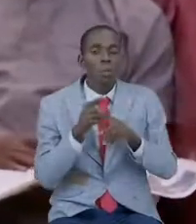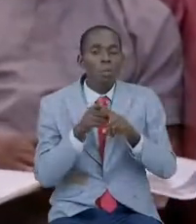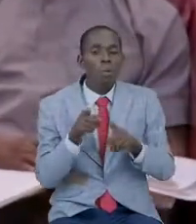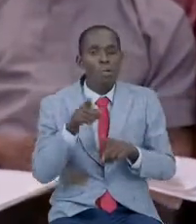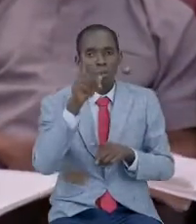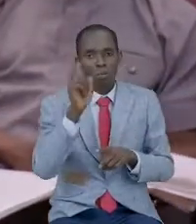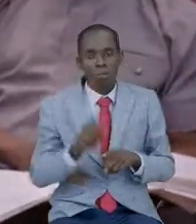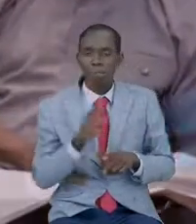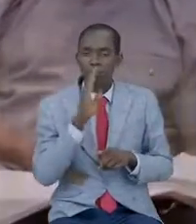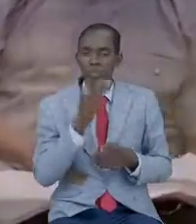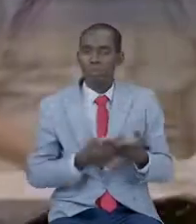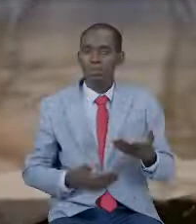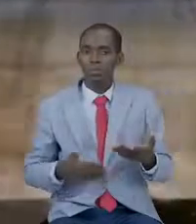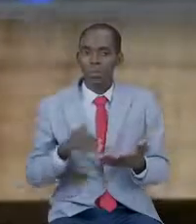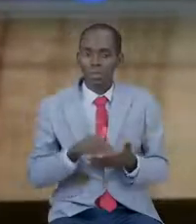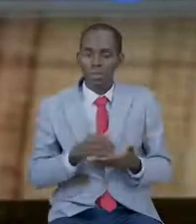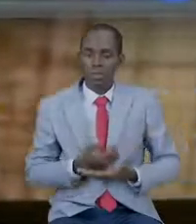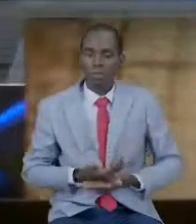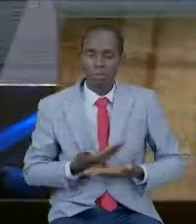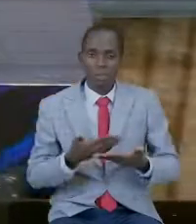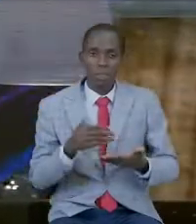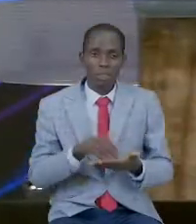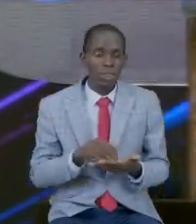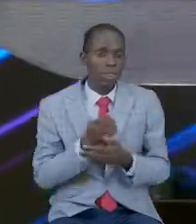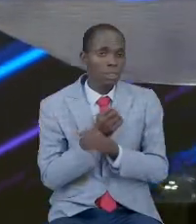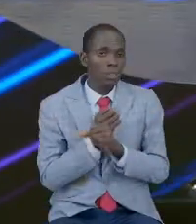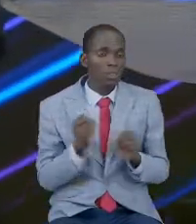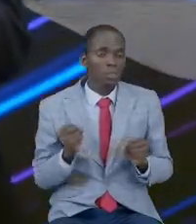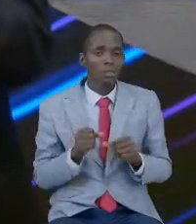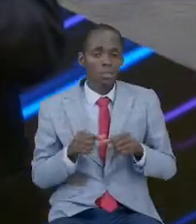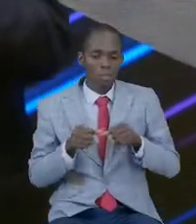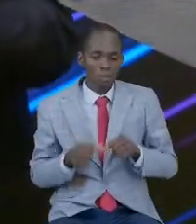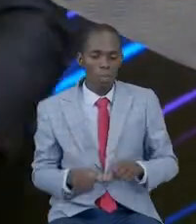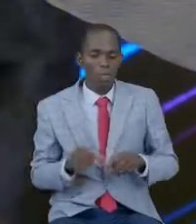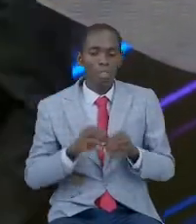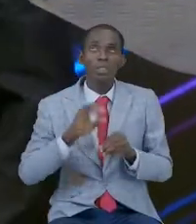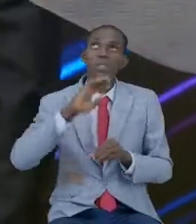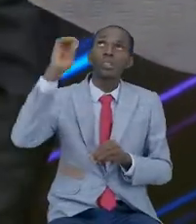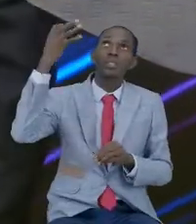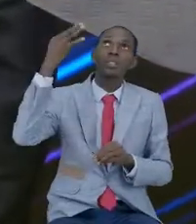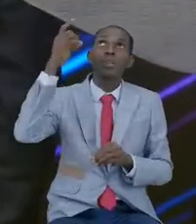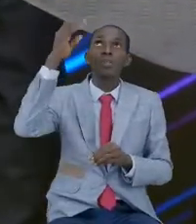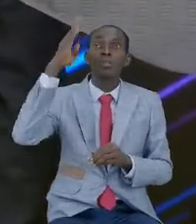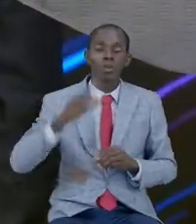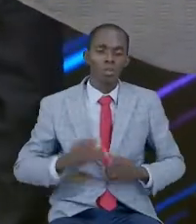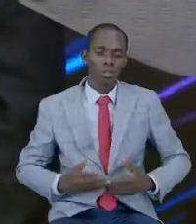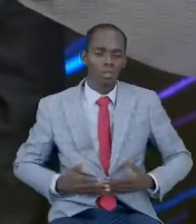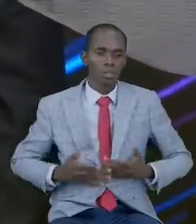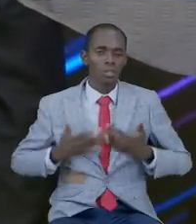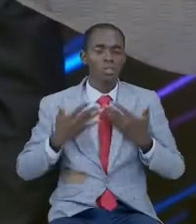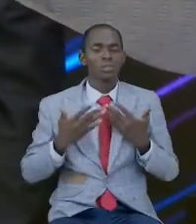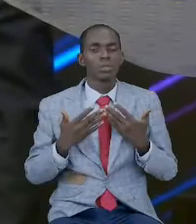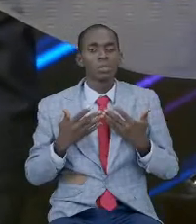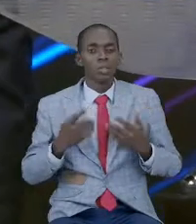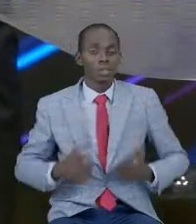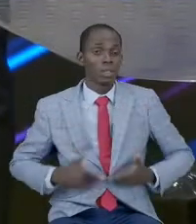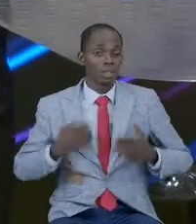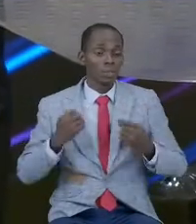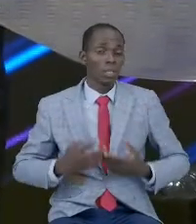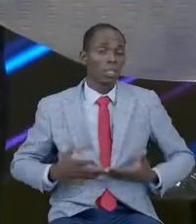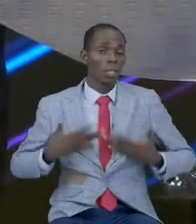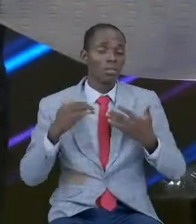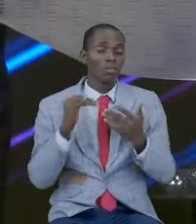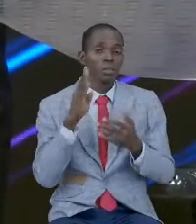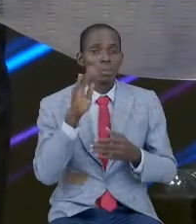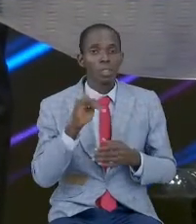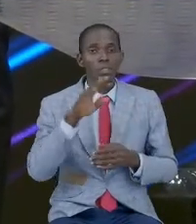born again and abide in the grace of God and live the life by the grace of God until the